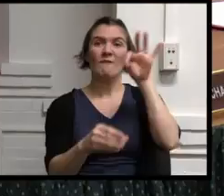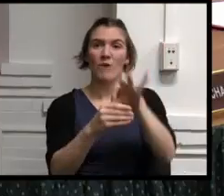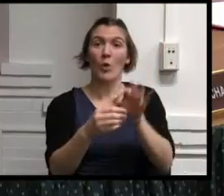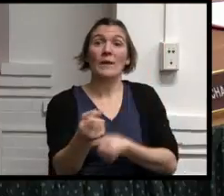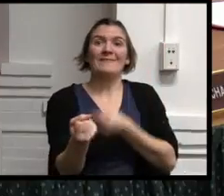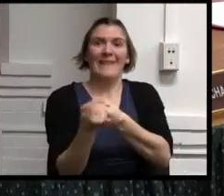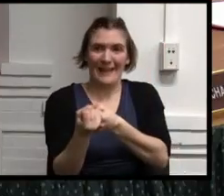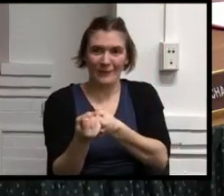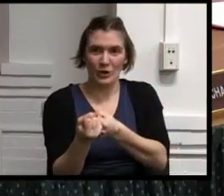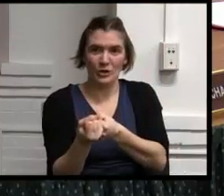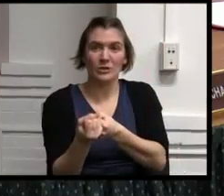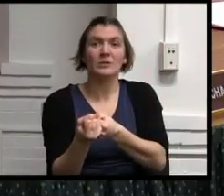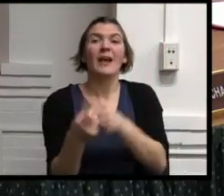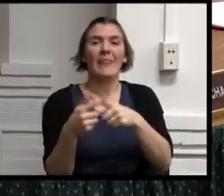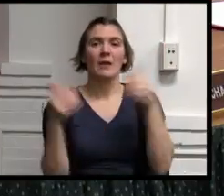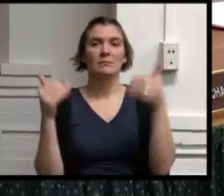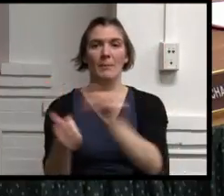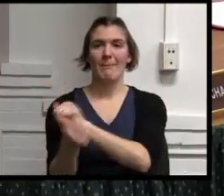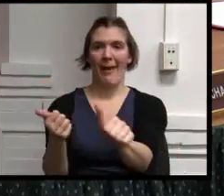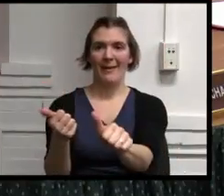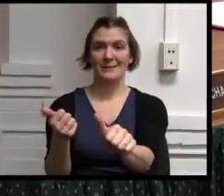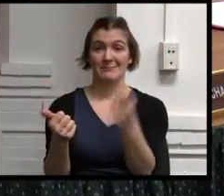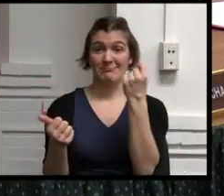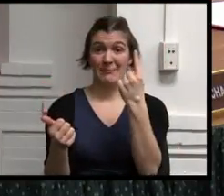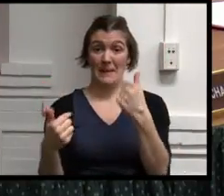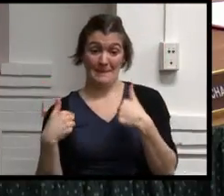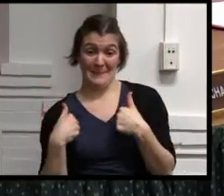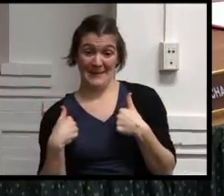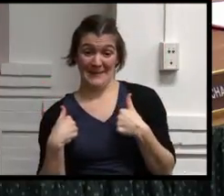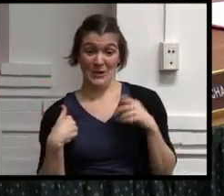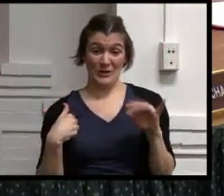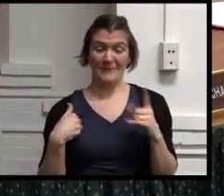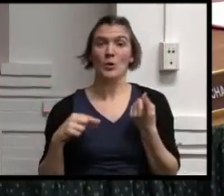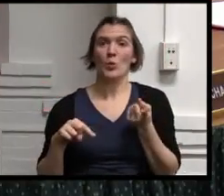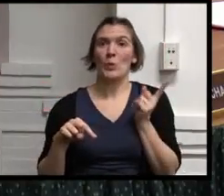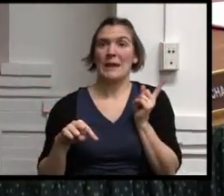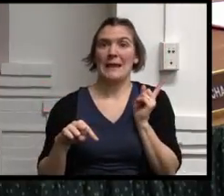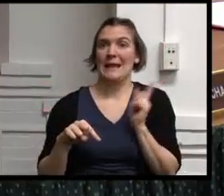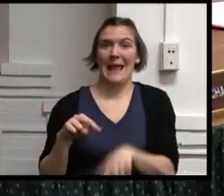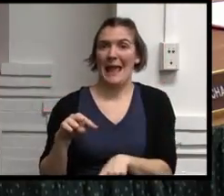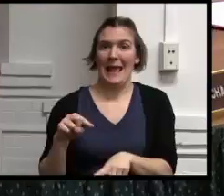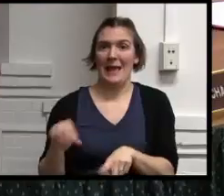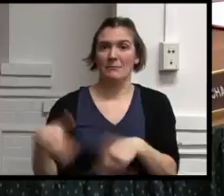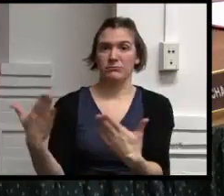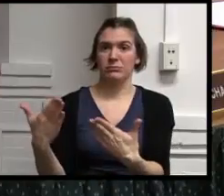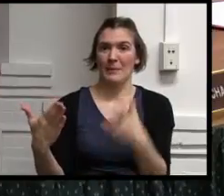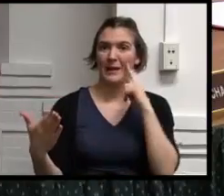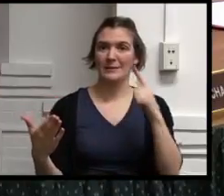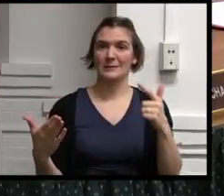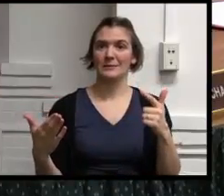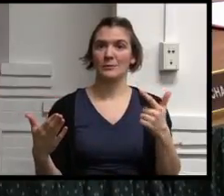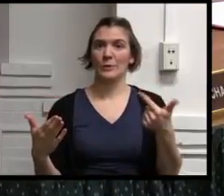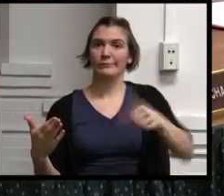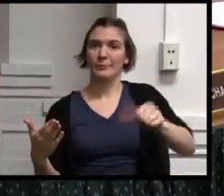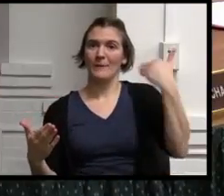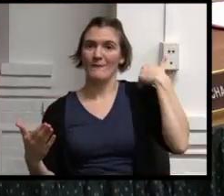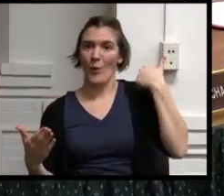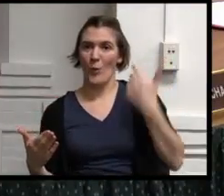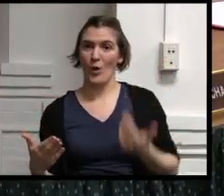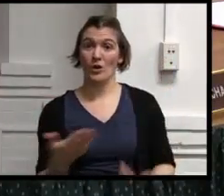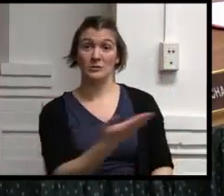majority to make the motion. David or I couldn't because we were the minority. So I appreciate John doing